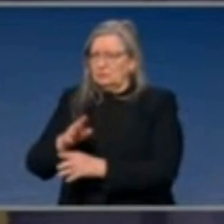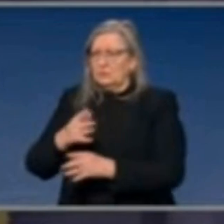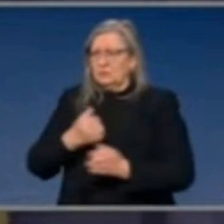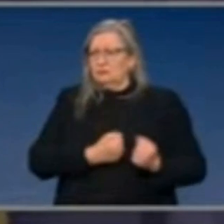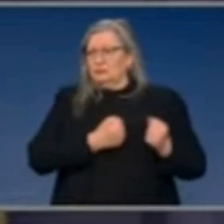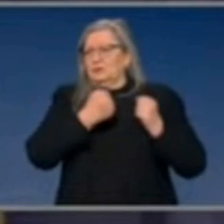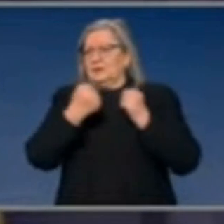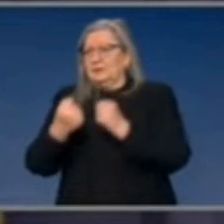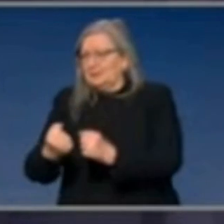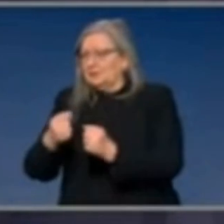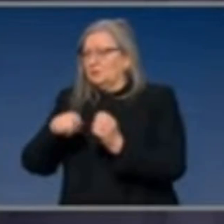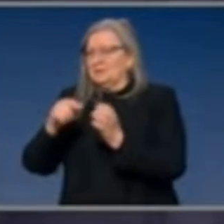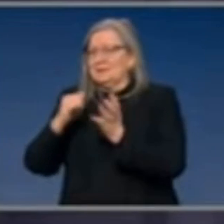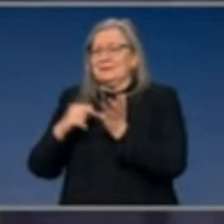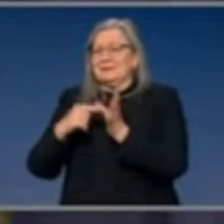like.